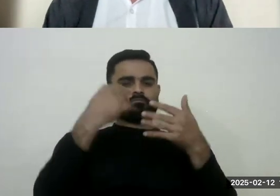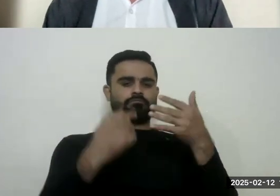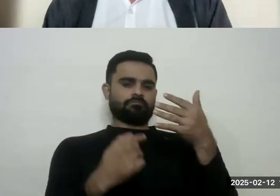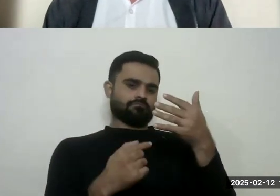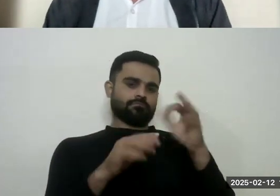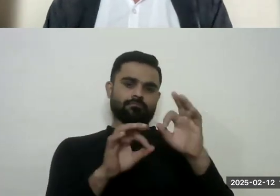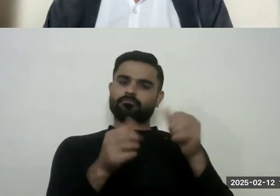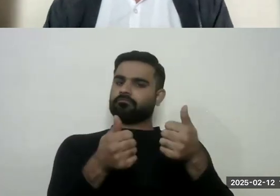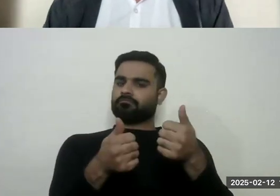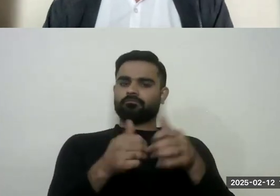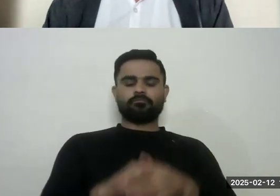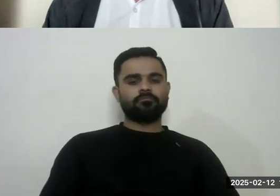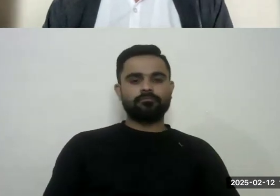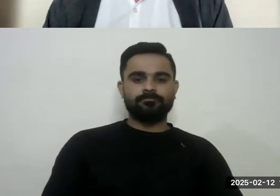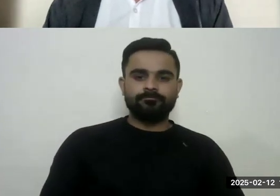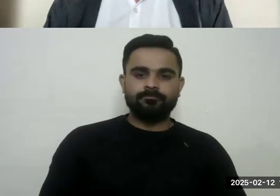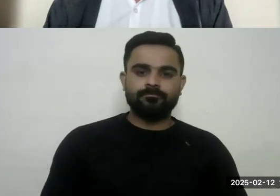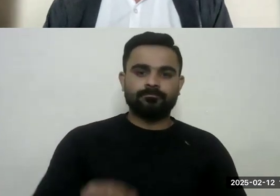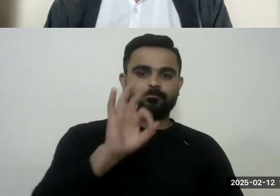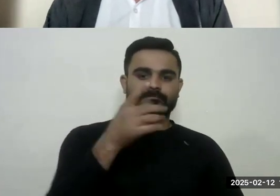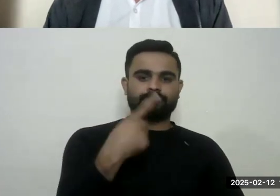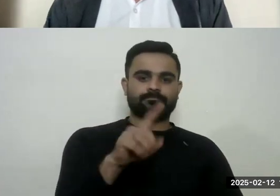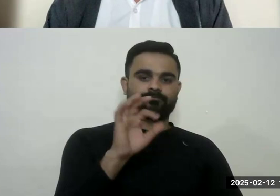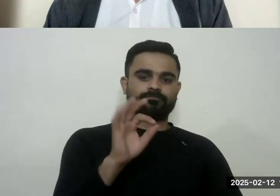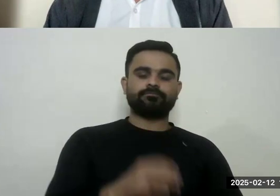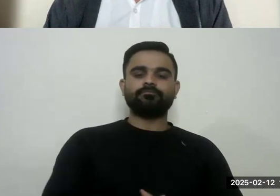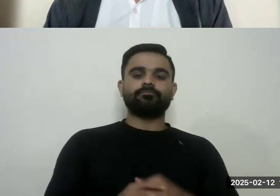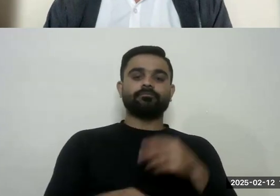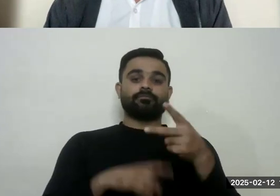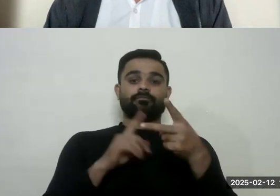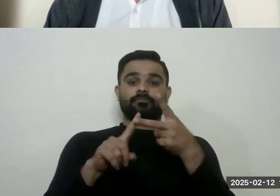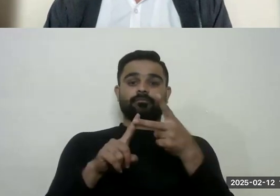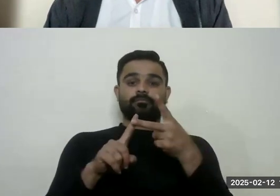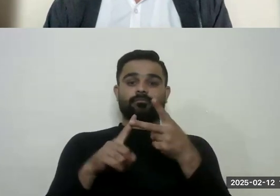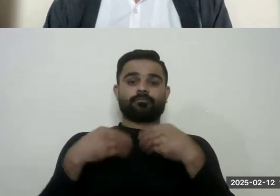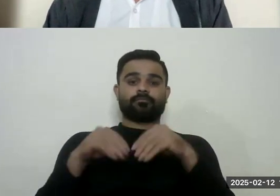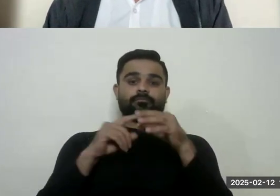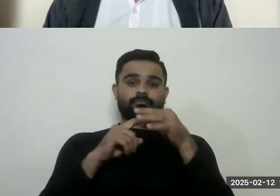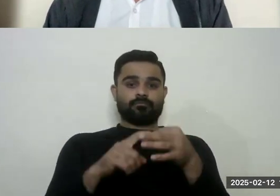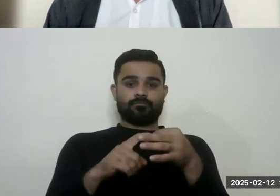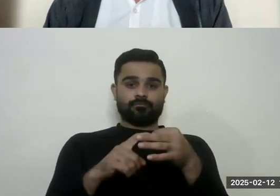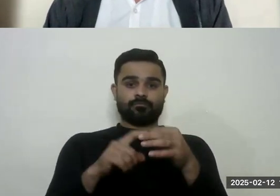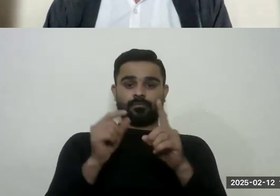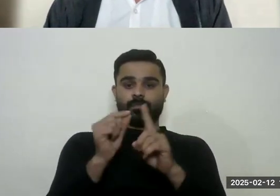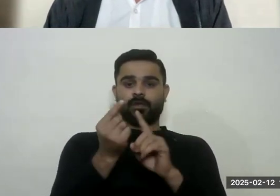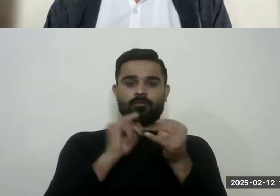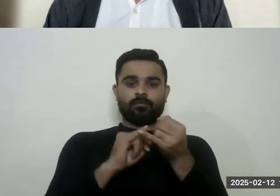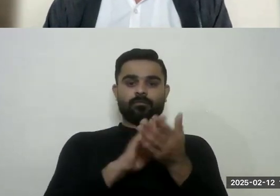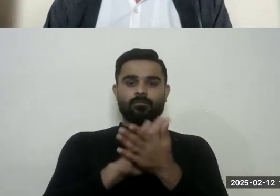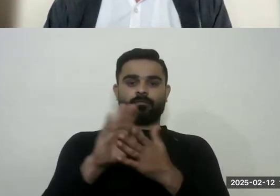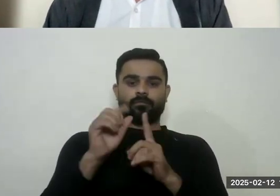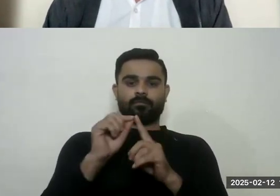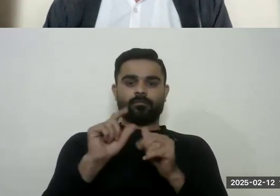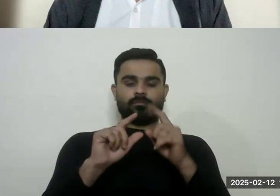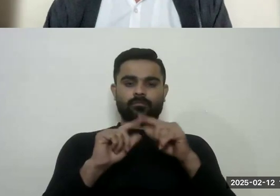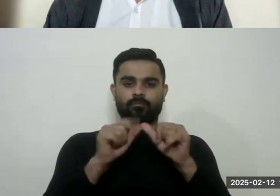So thank you very much for that. Right, great. I can see one question that Pushpalata has asked us in the chat, so I'm just